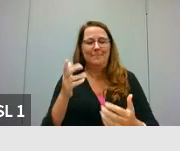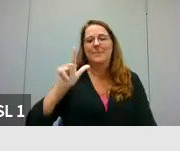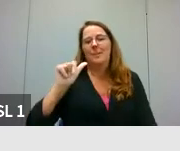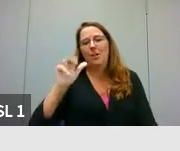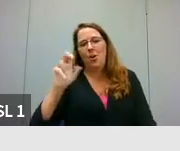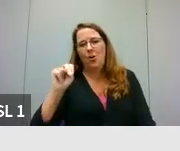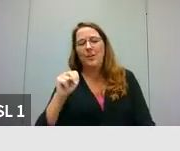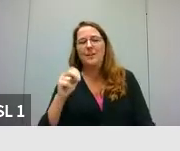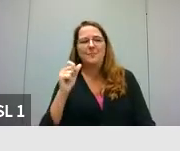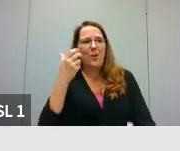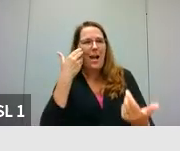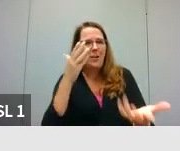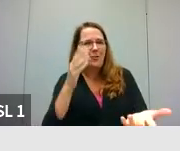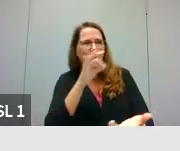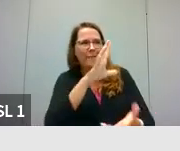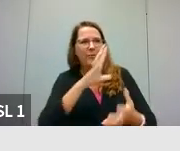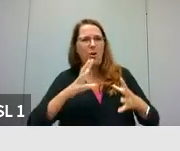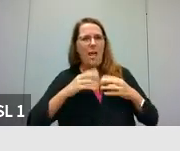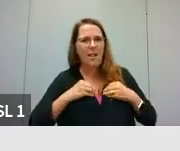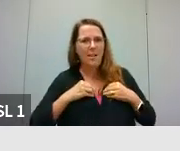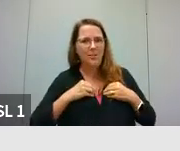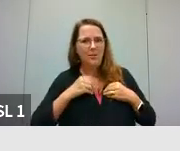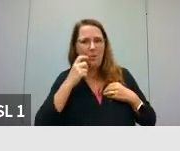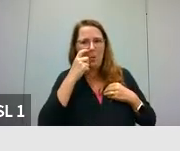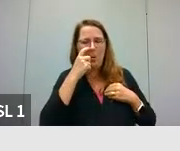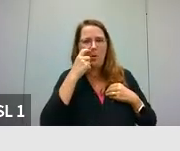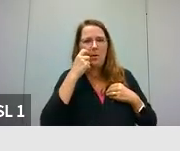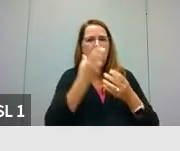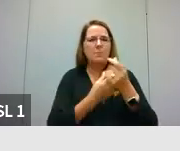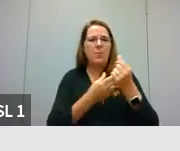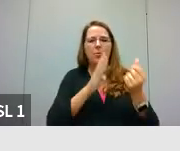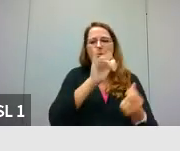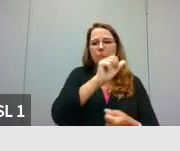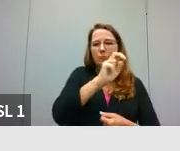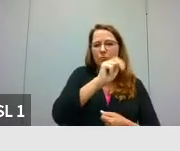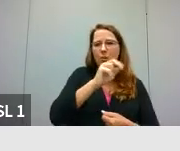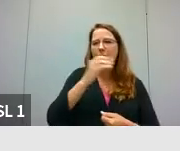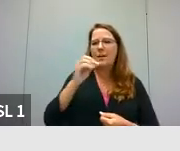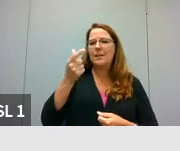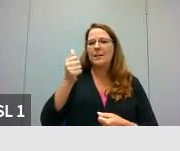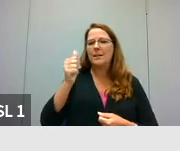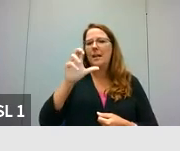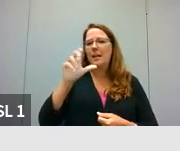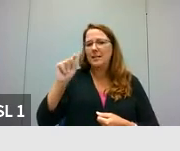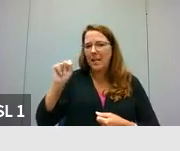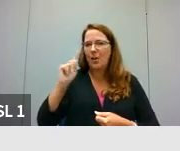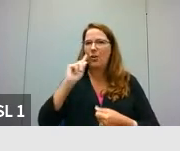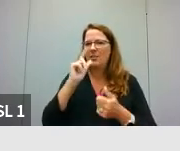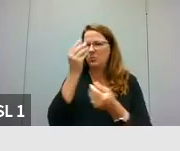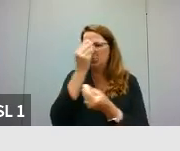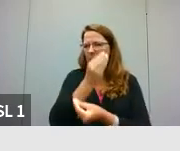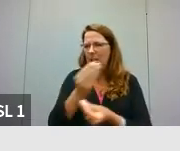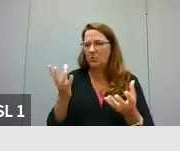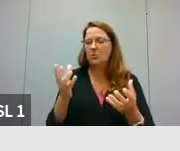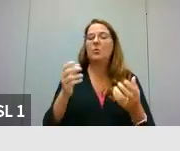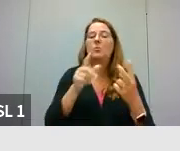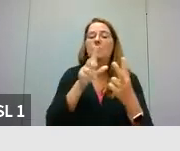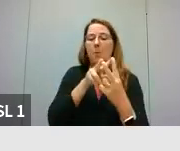So I don't know that you're eligible, both Brian and Garrett, to everybody on the call right now,